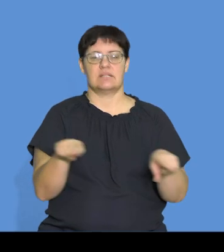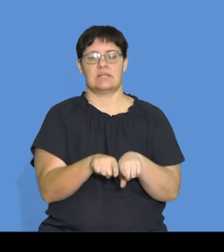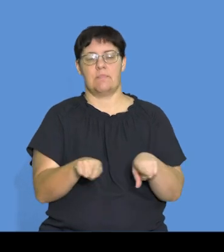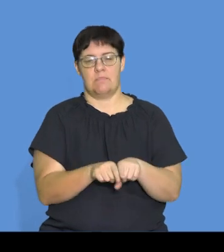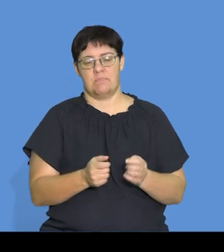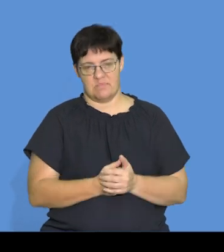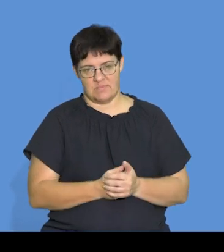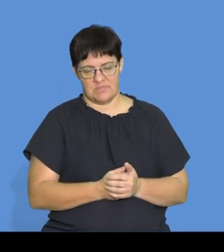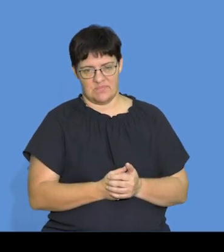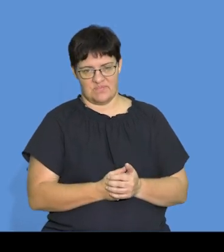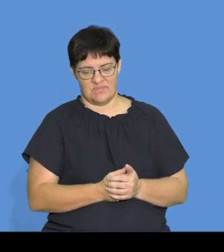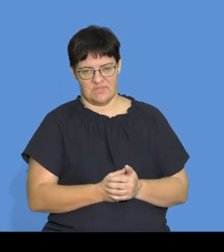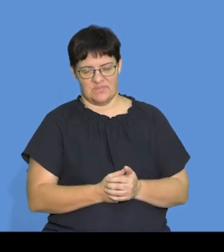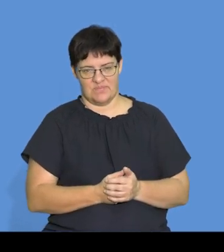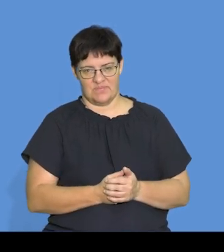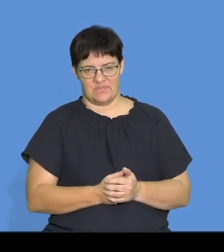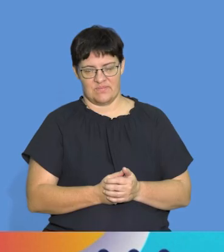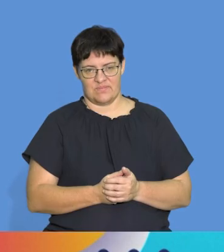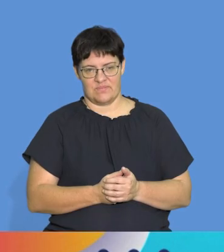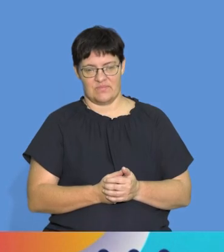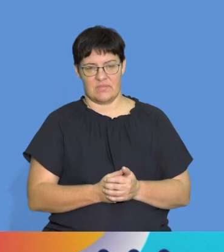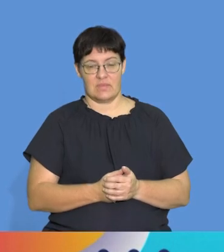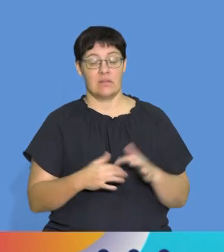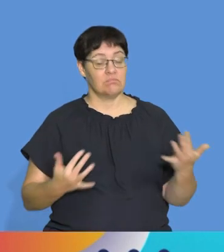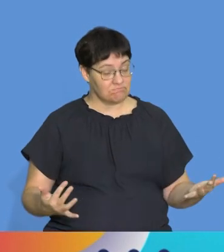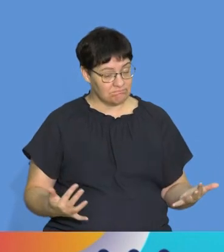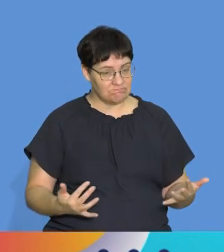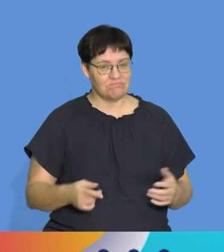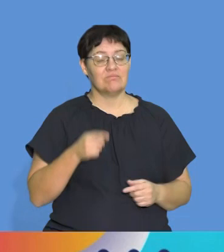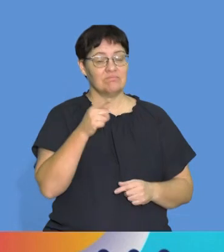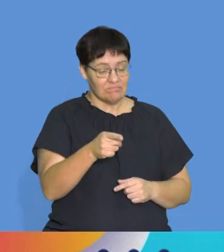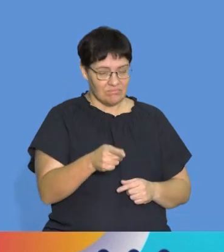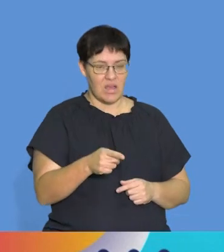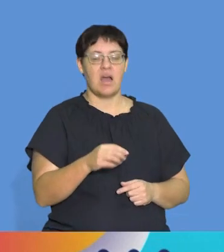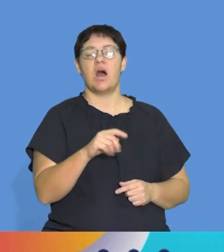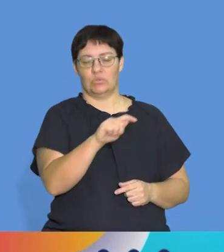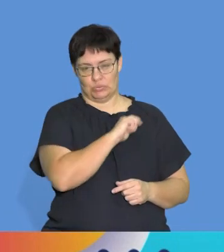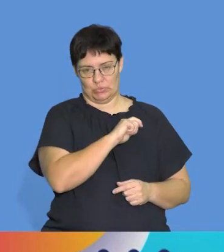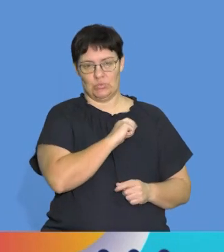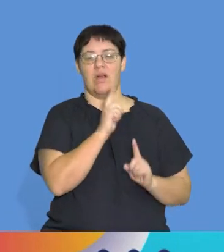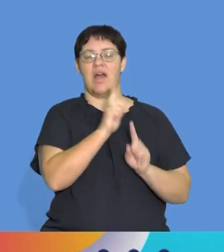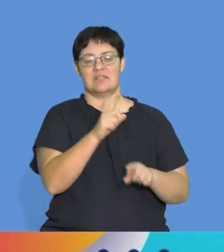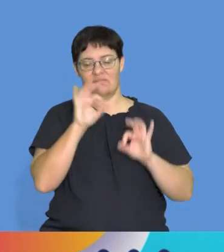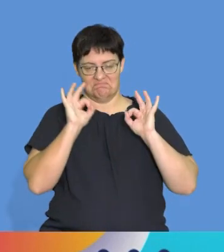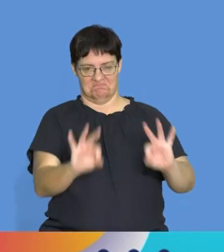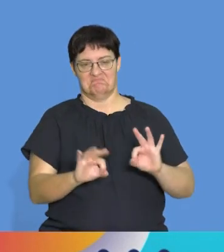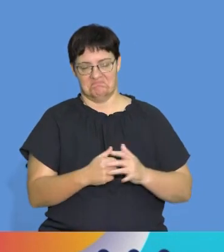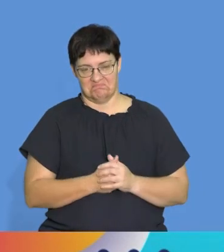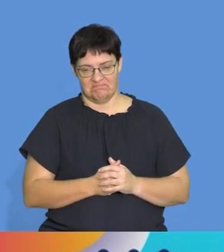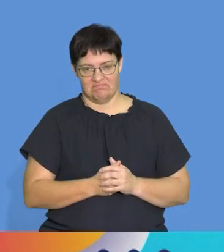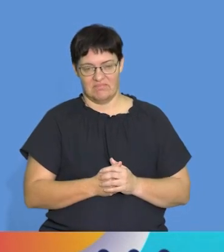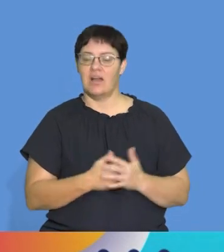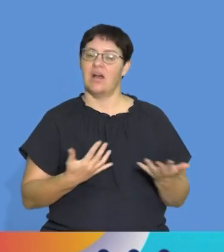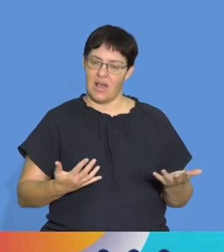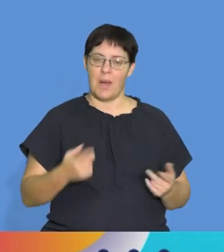left-hand side is equals to the right-hand side. That qualifies our answer to then be correct, and then I can mark